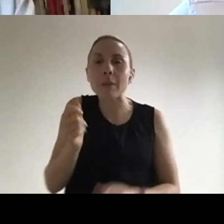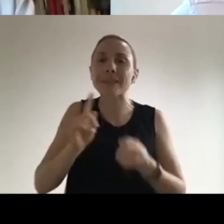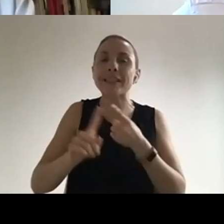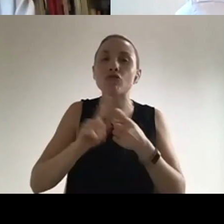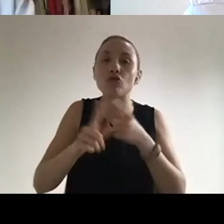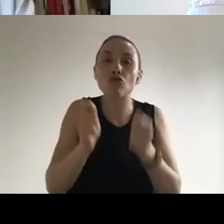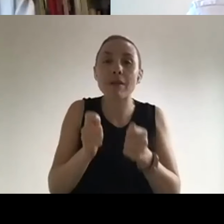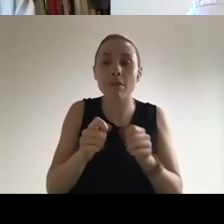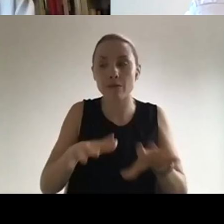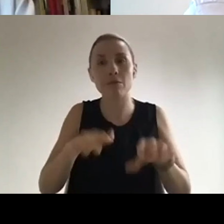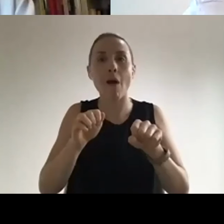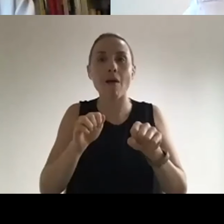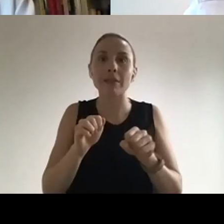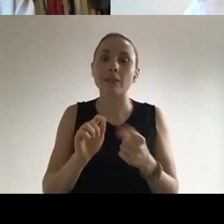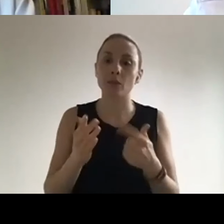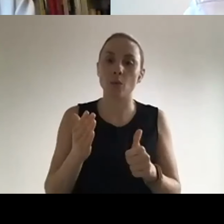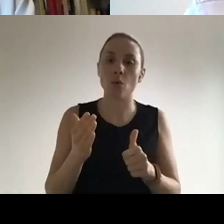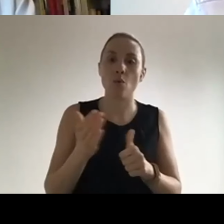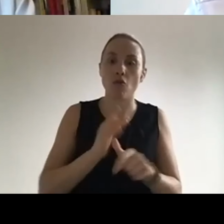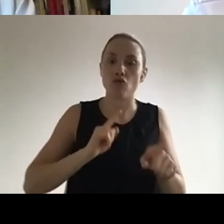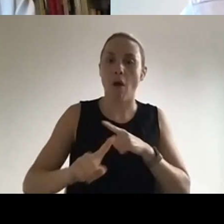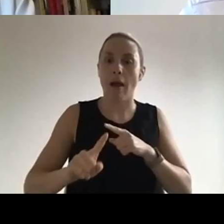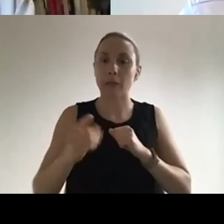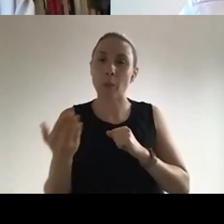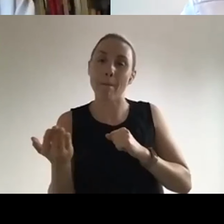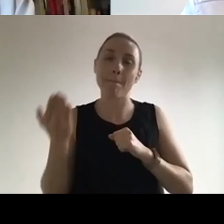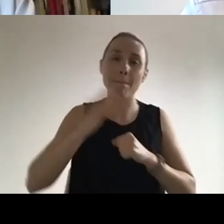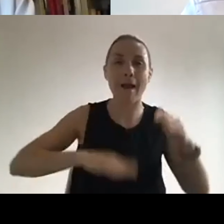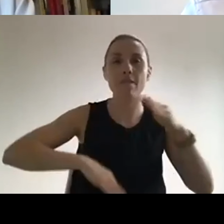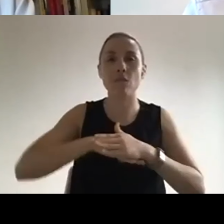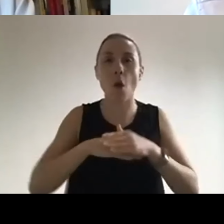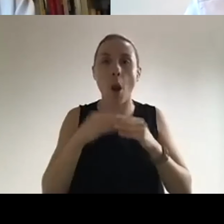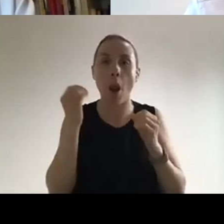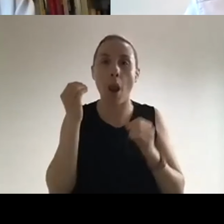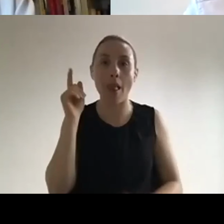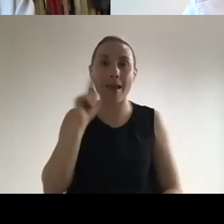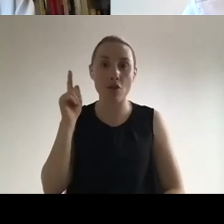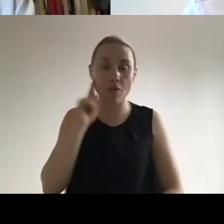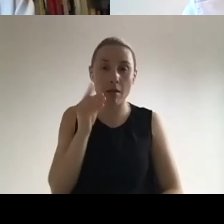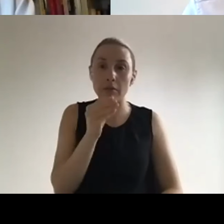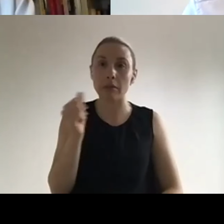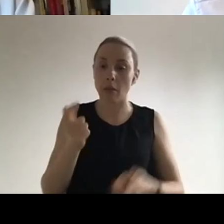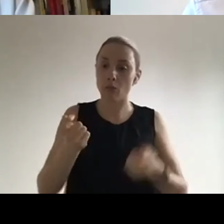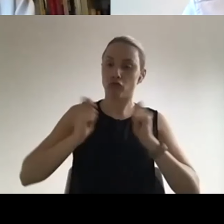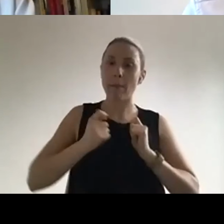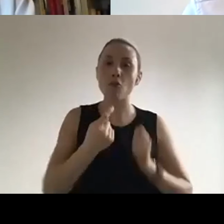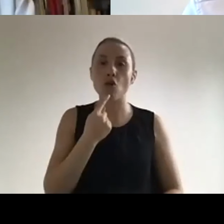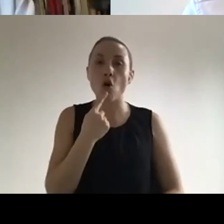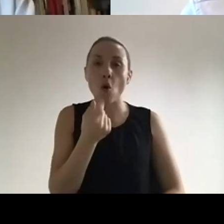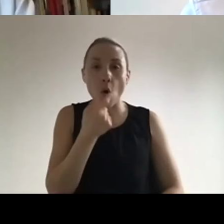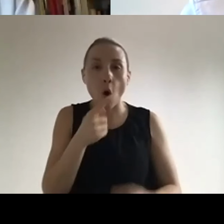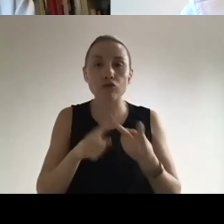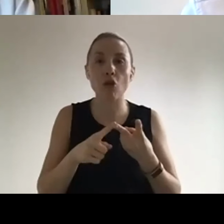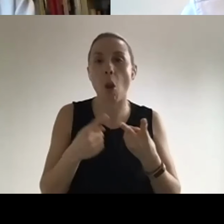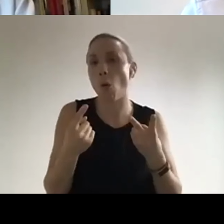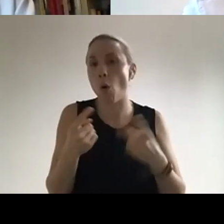to restore hearing. So obviously, some of these treatments are taken orally. Other treatments, I guess, things like cell therapies